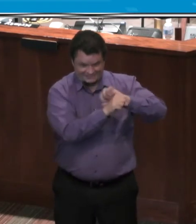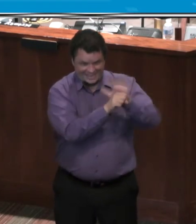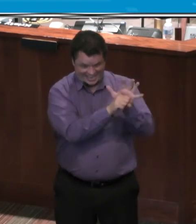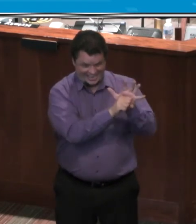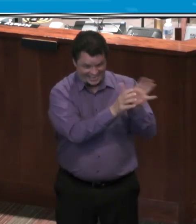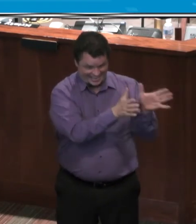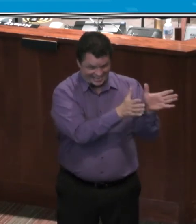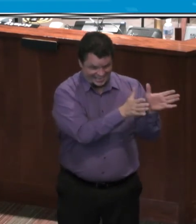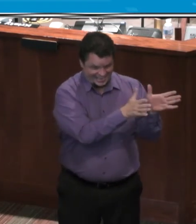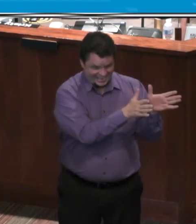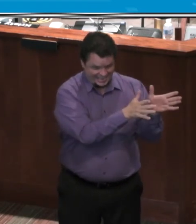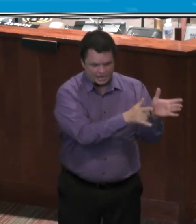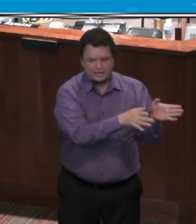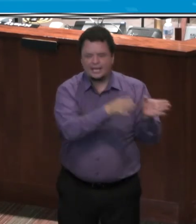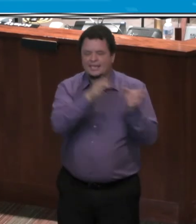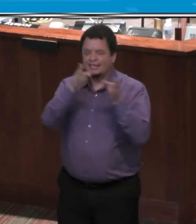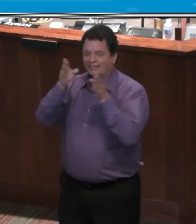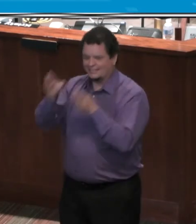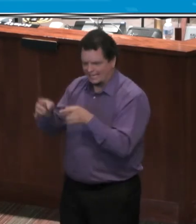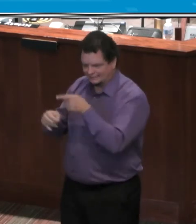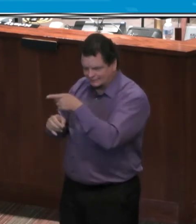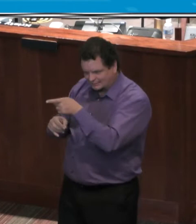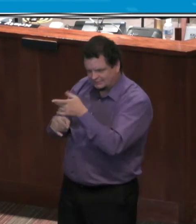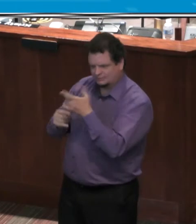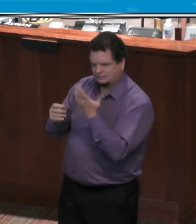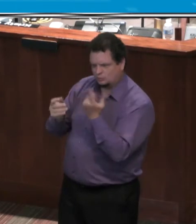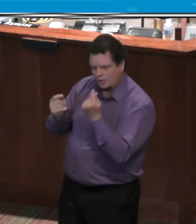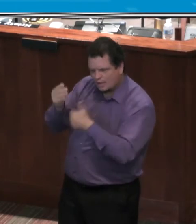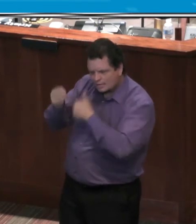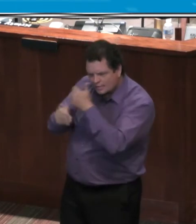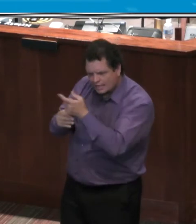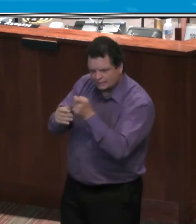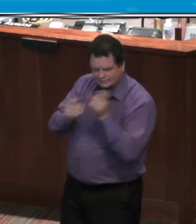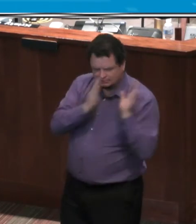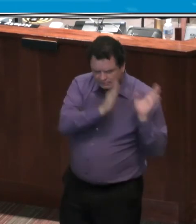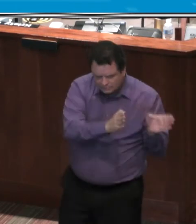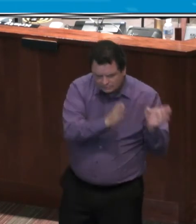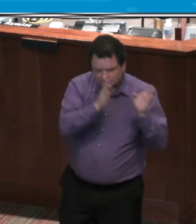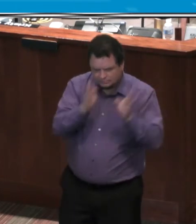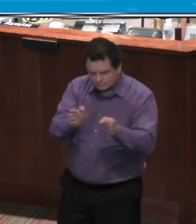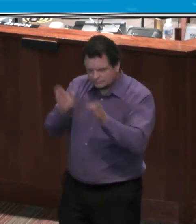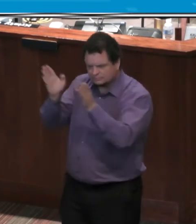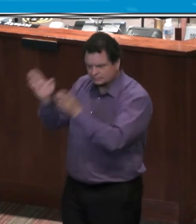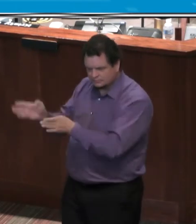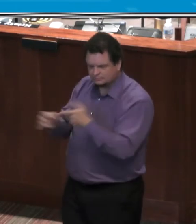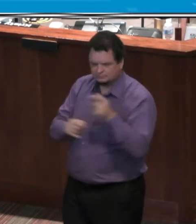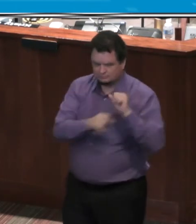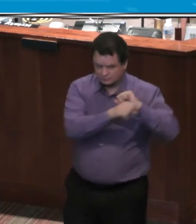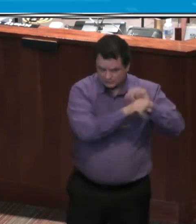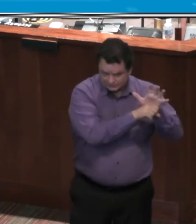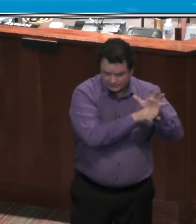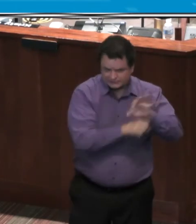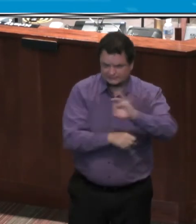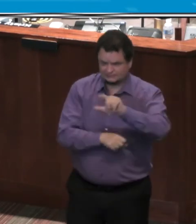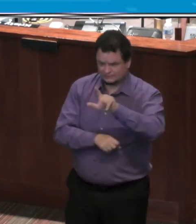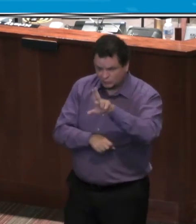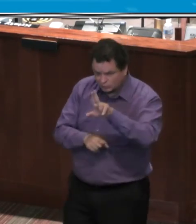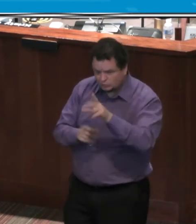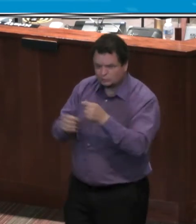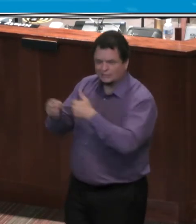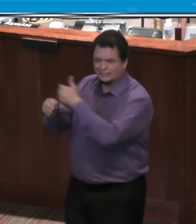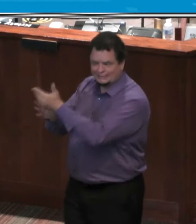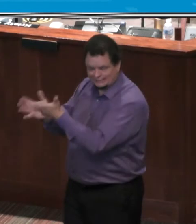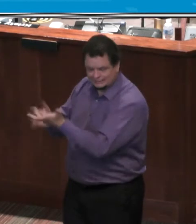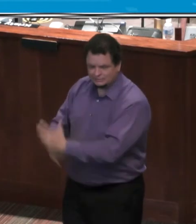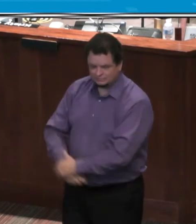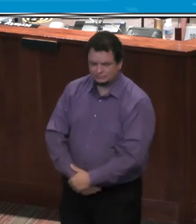We are working on a resiliency campaign. We knew when